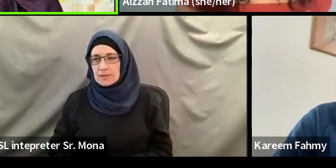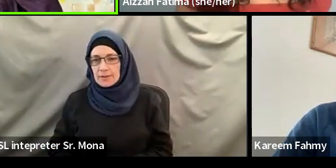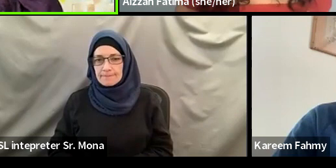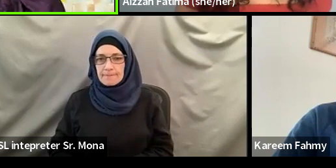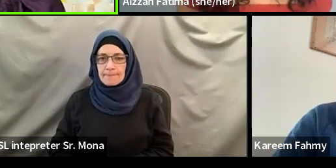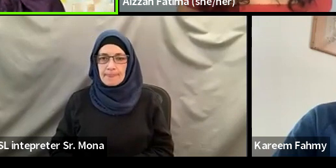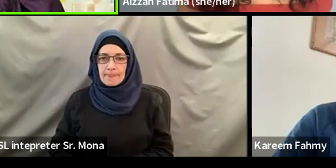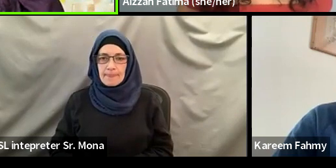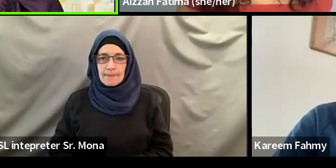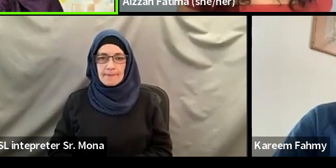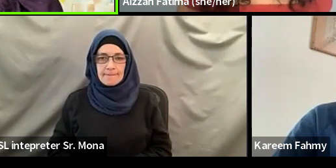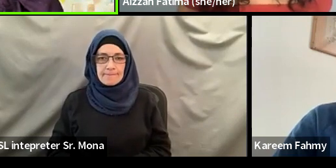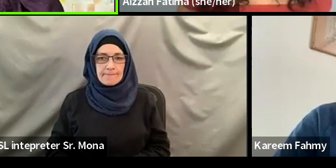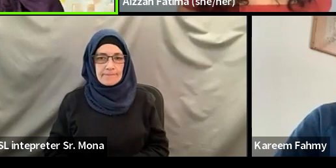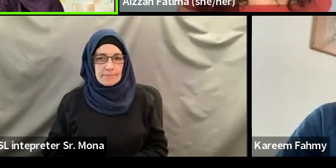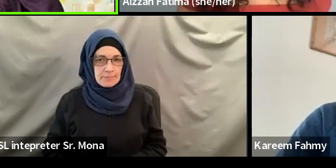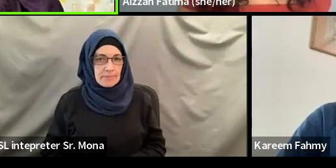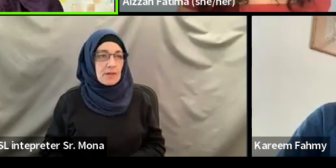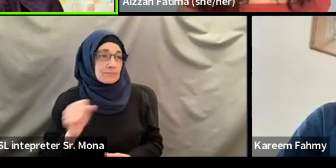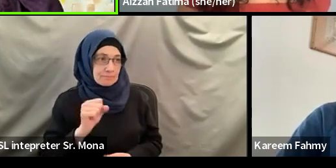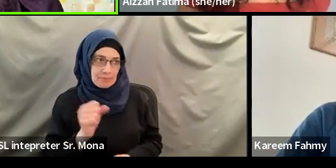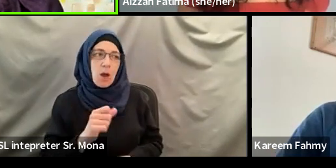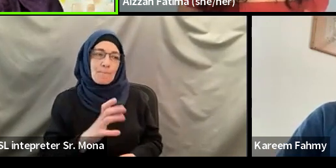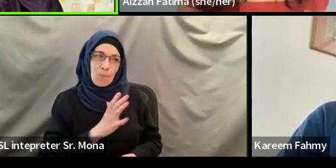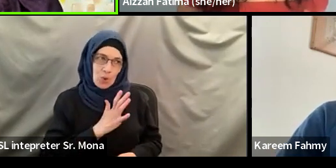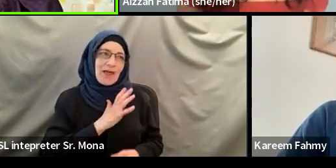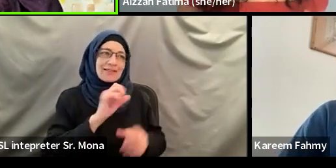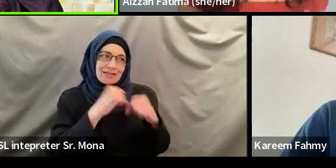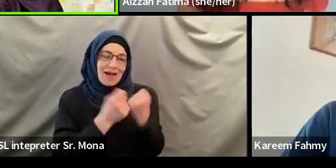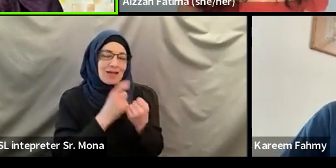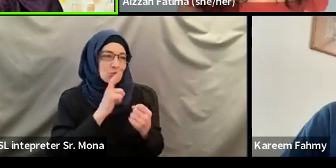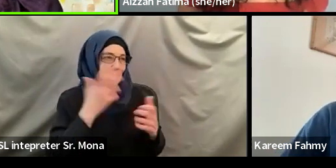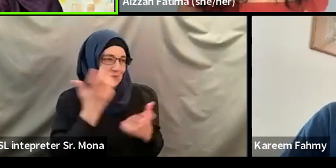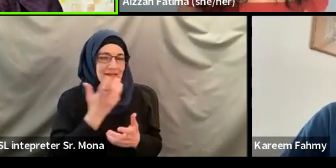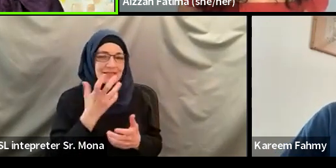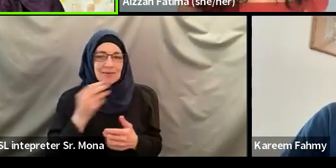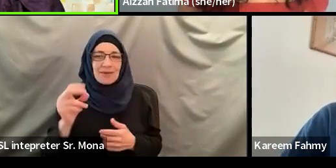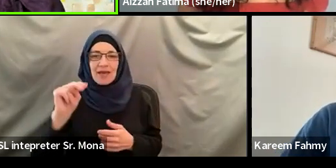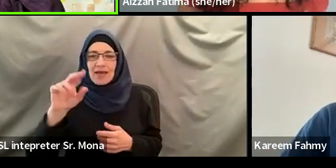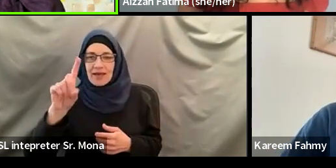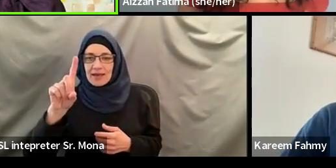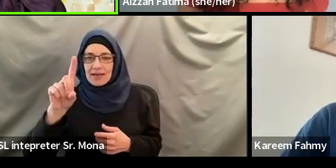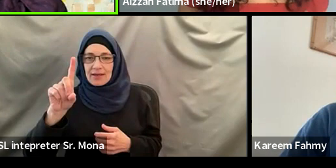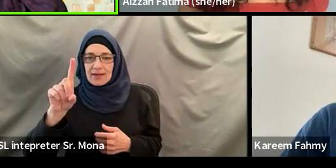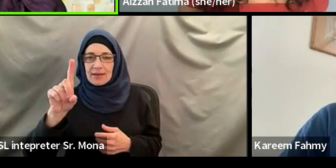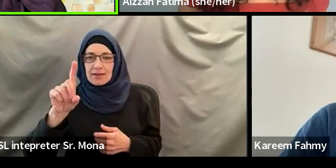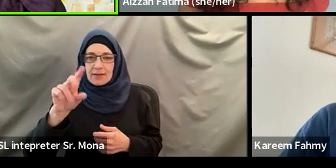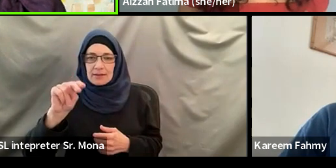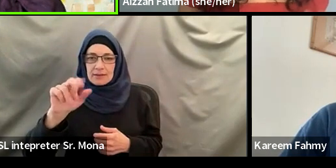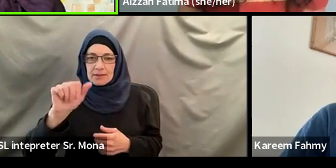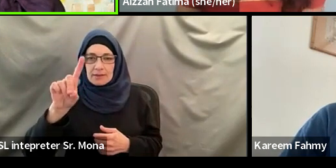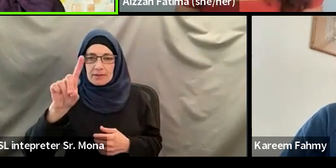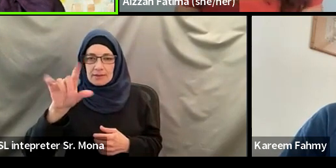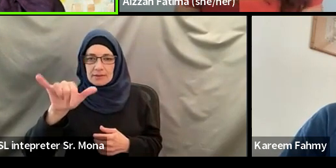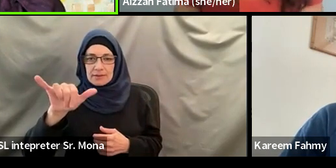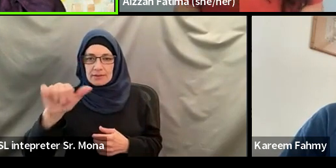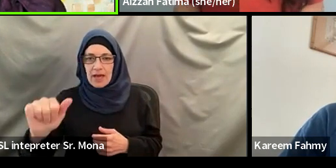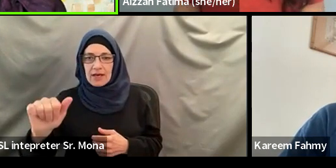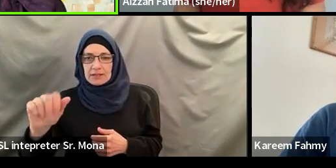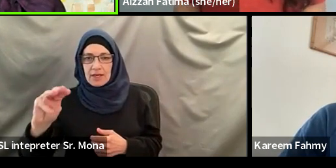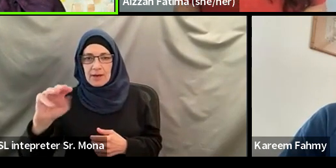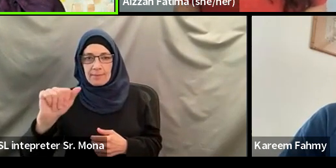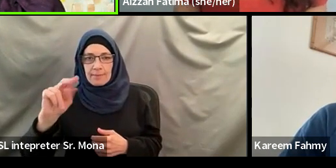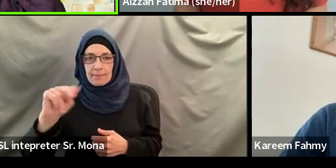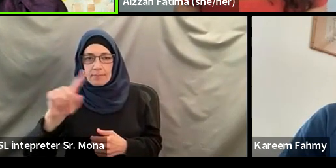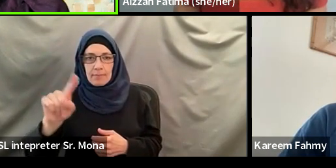Agreed. Polite Society is amazing. And also, I believe Nadia Manzoor also made Be Our Lady Parts, which I recommend. It's